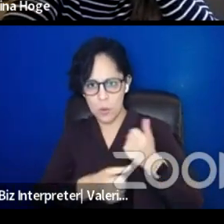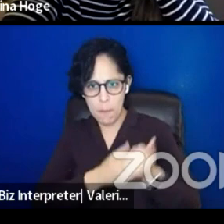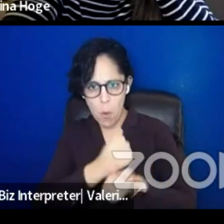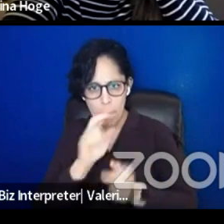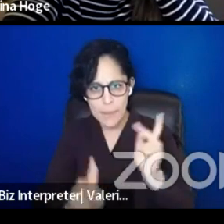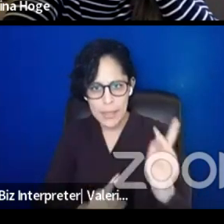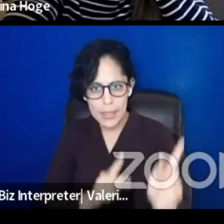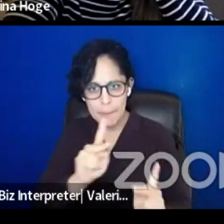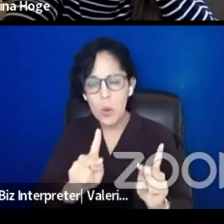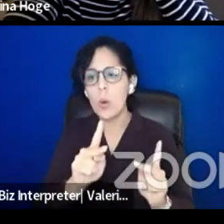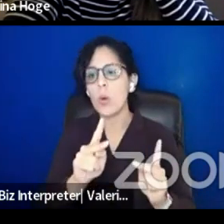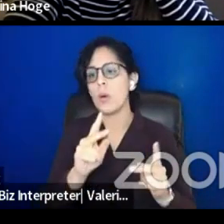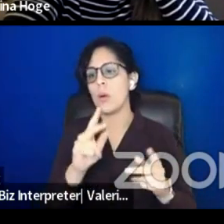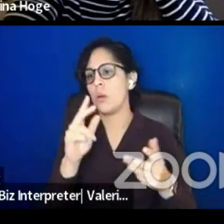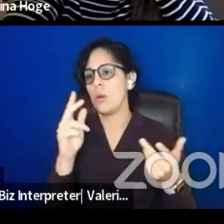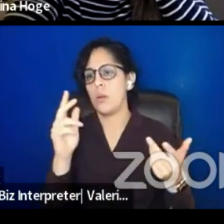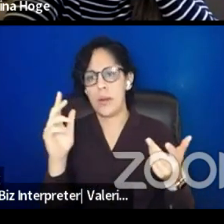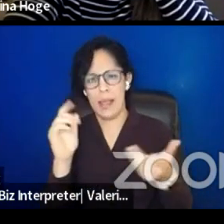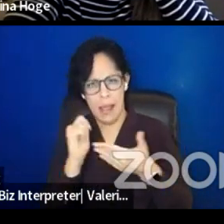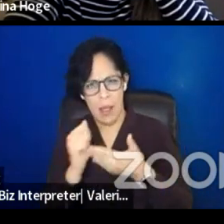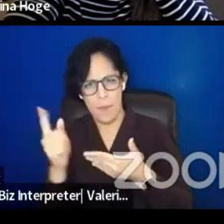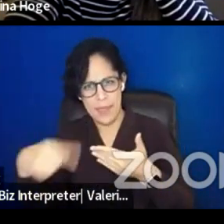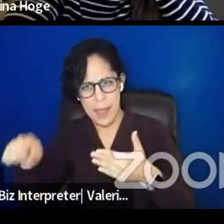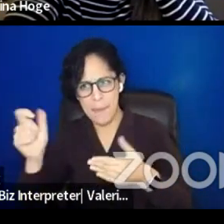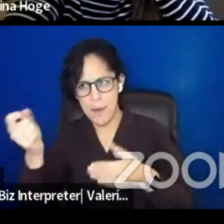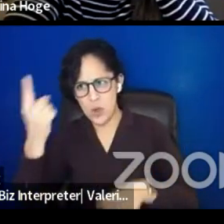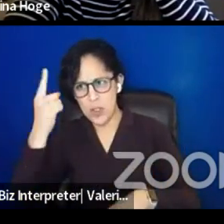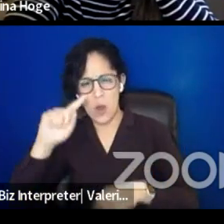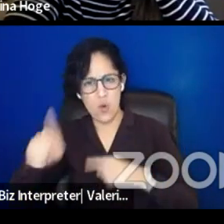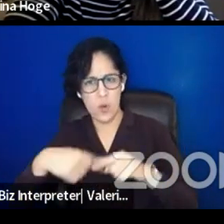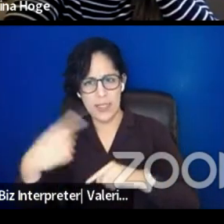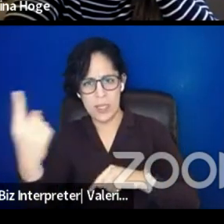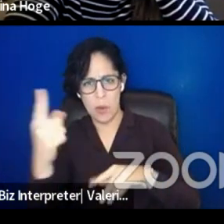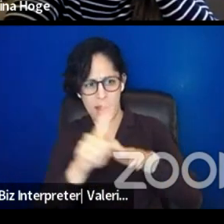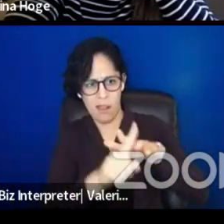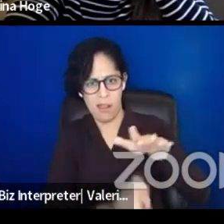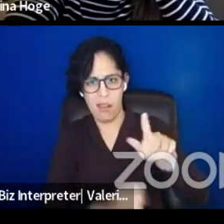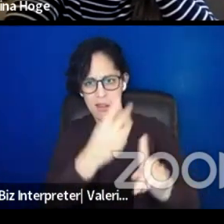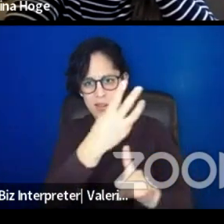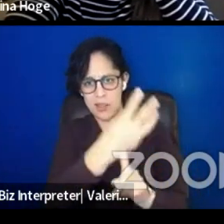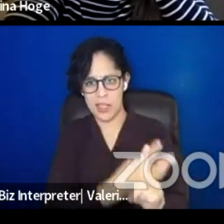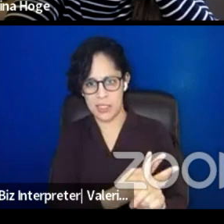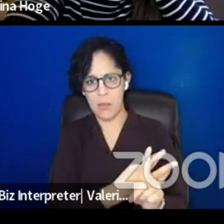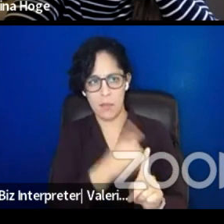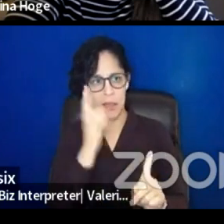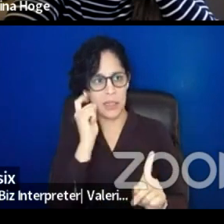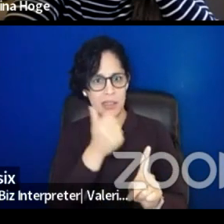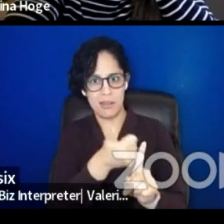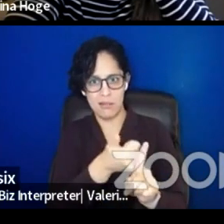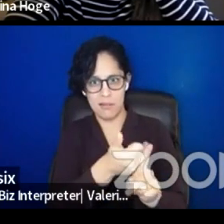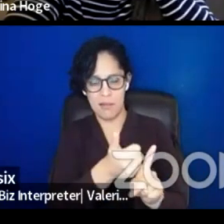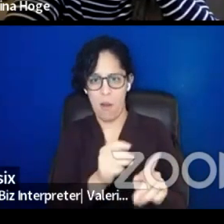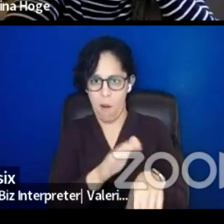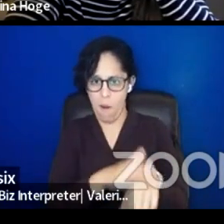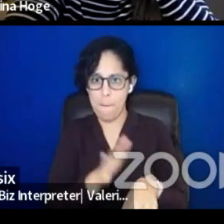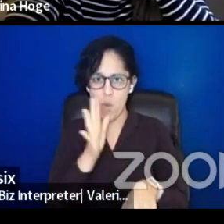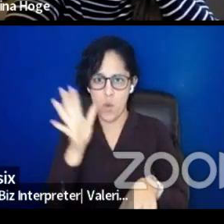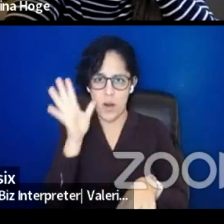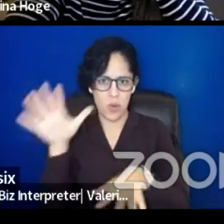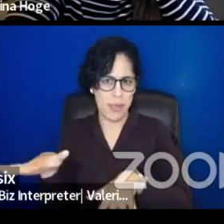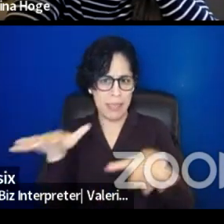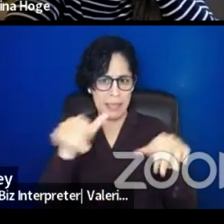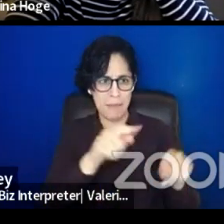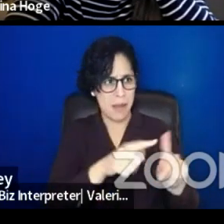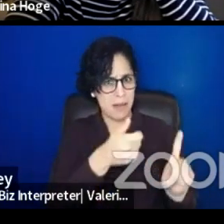we all might have unconscious bias when somebody disappears for 6 months because they're on parental leave, but then they really are still